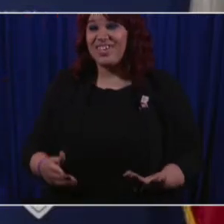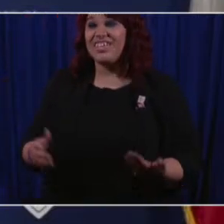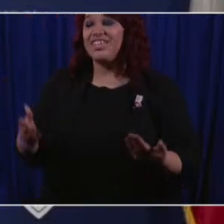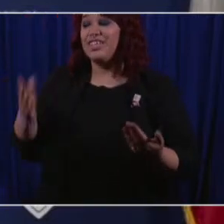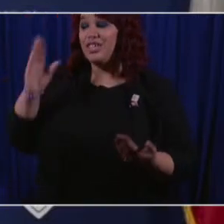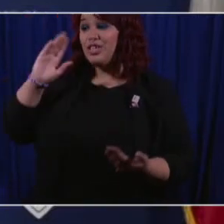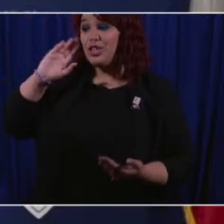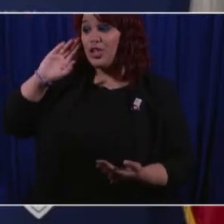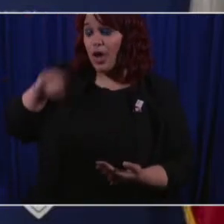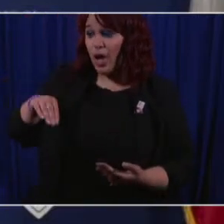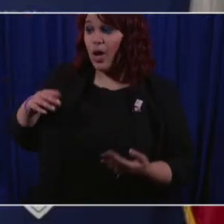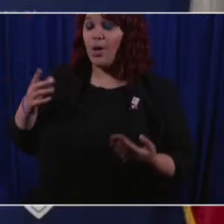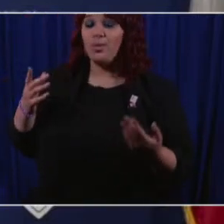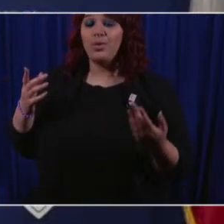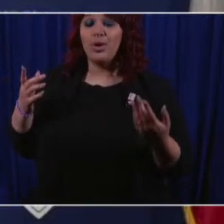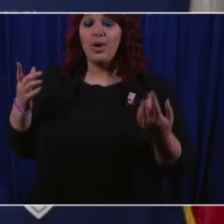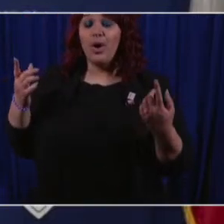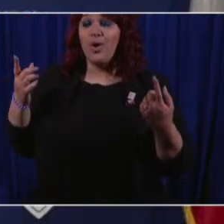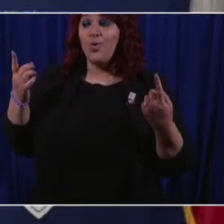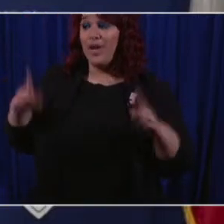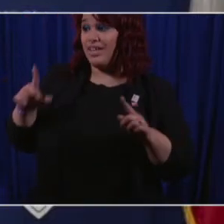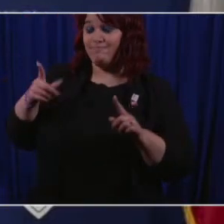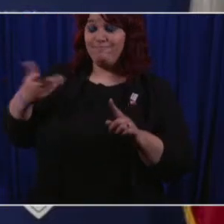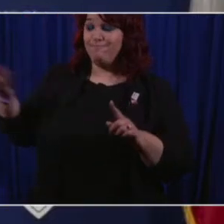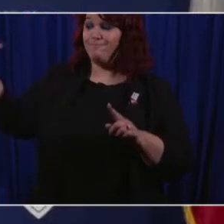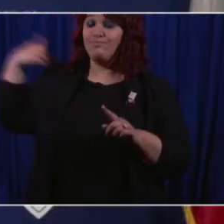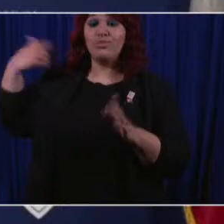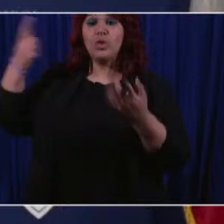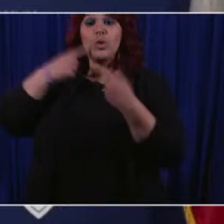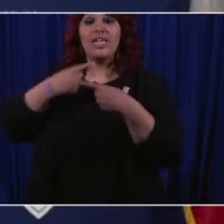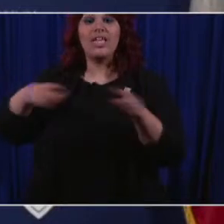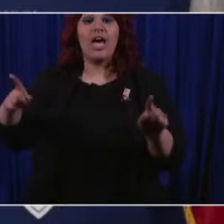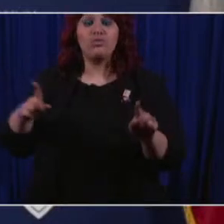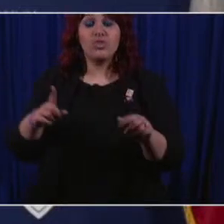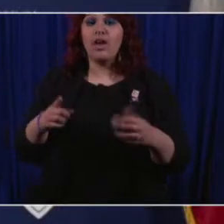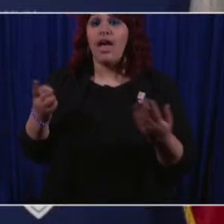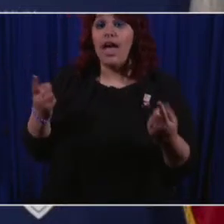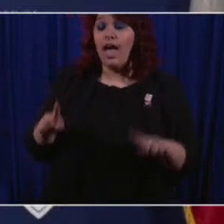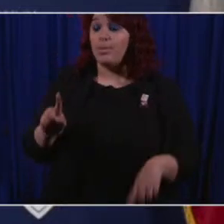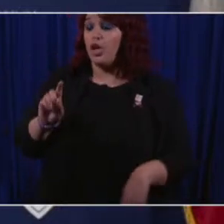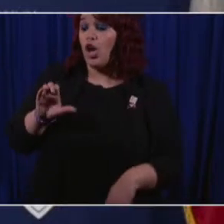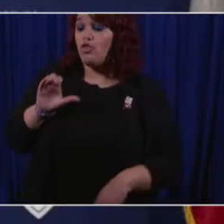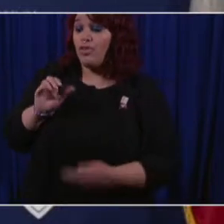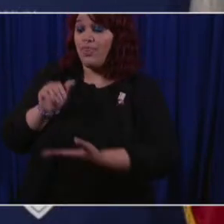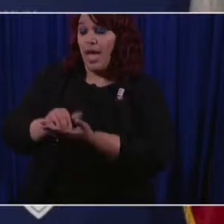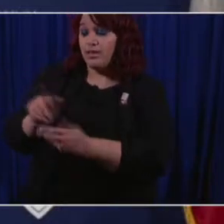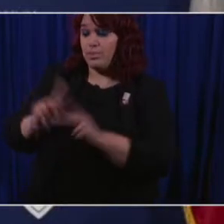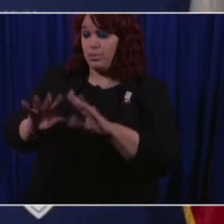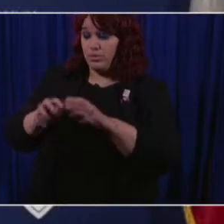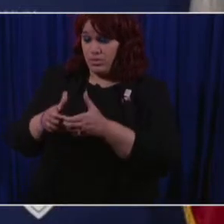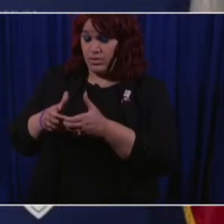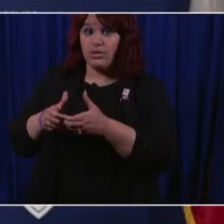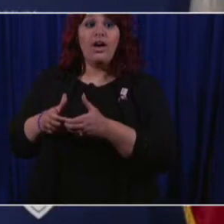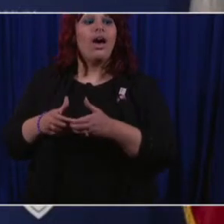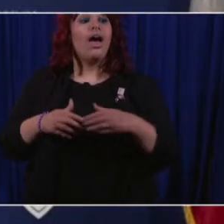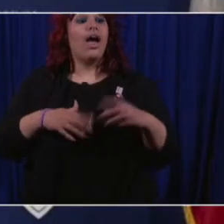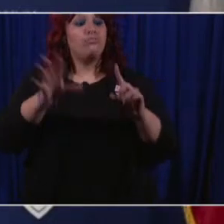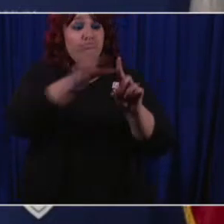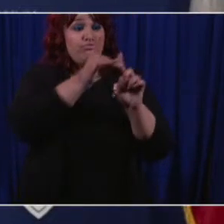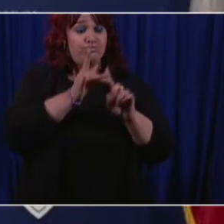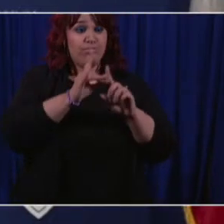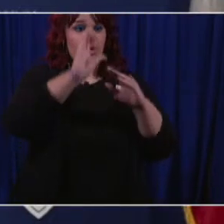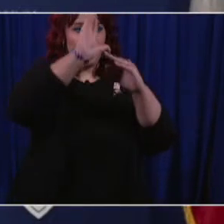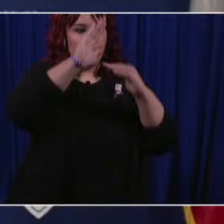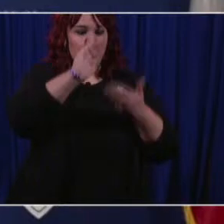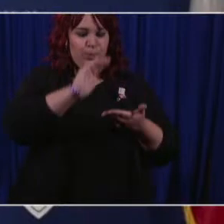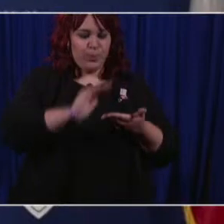television and said when we get down to 50 cases per 100,000, we'd be able to get back to normal. And it seems like we're moving in the wrong